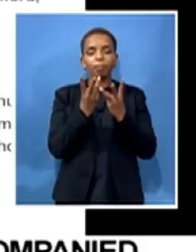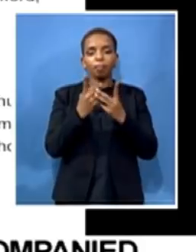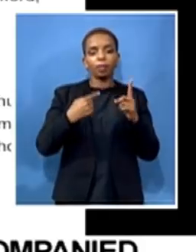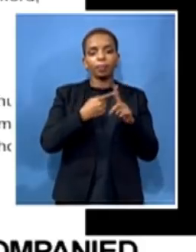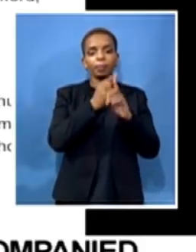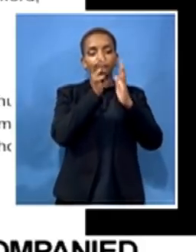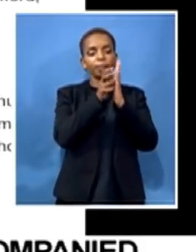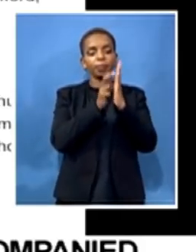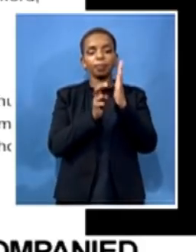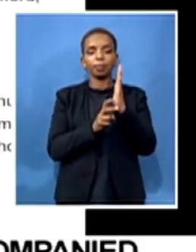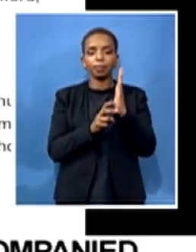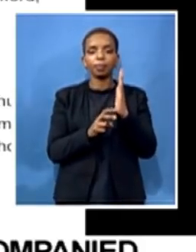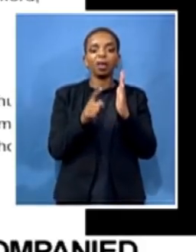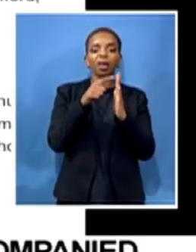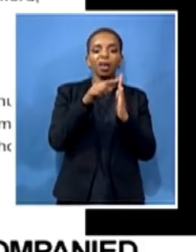And